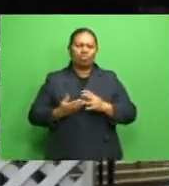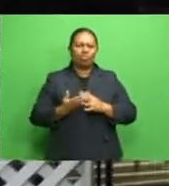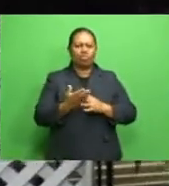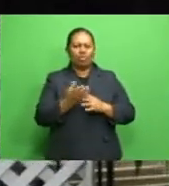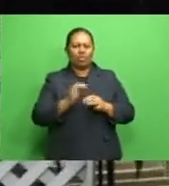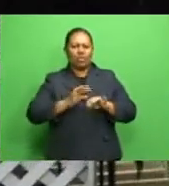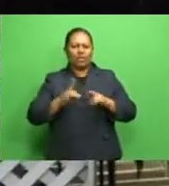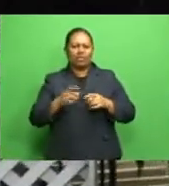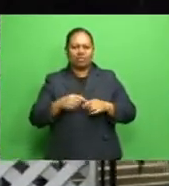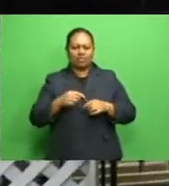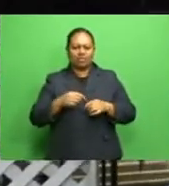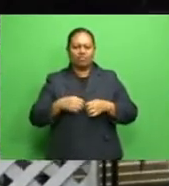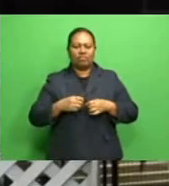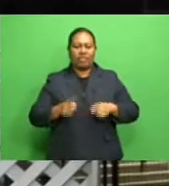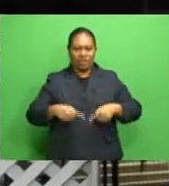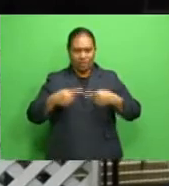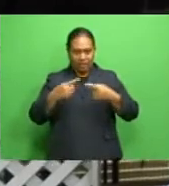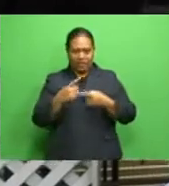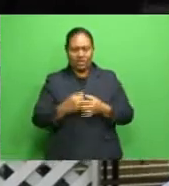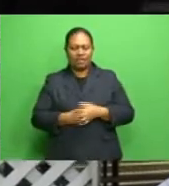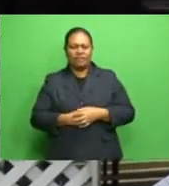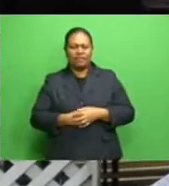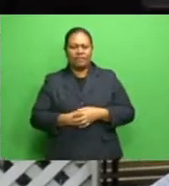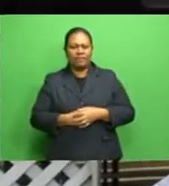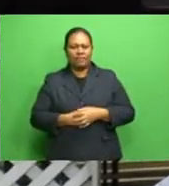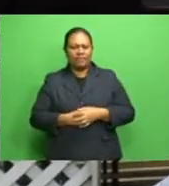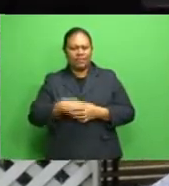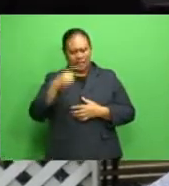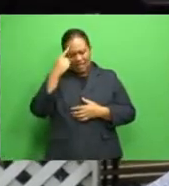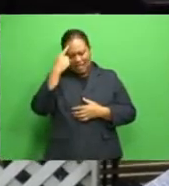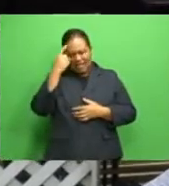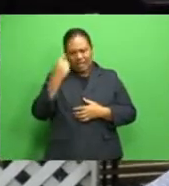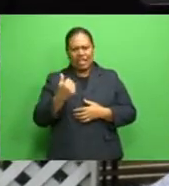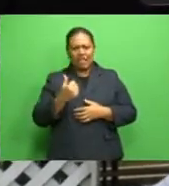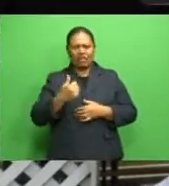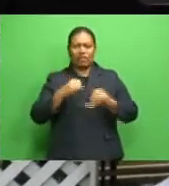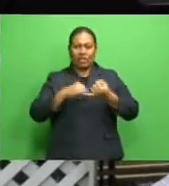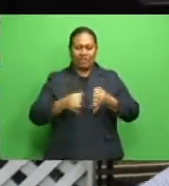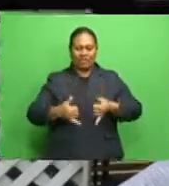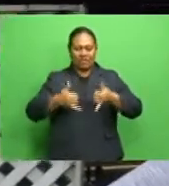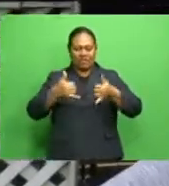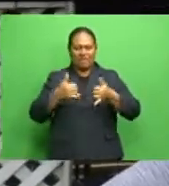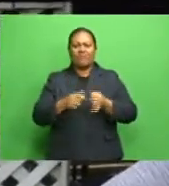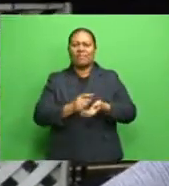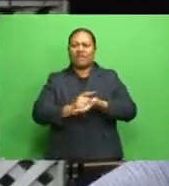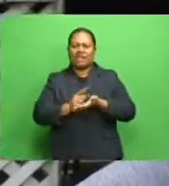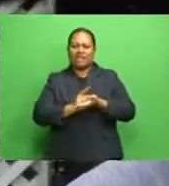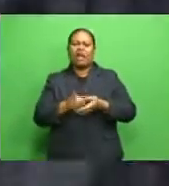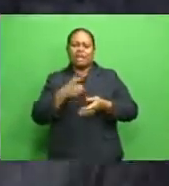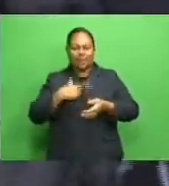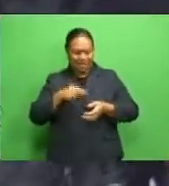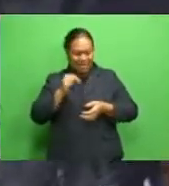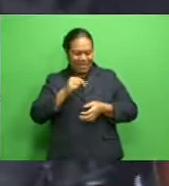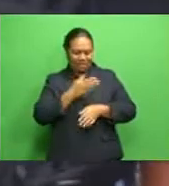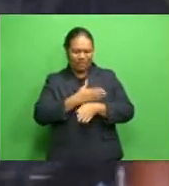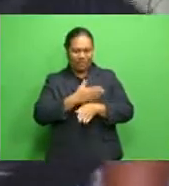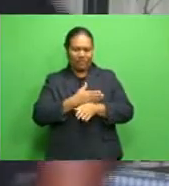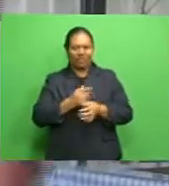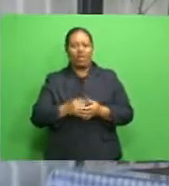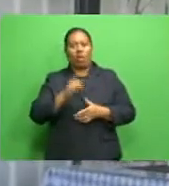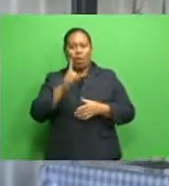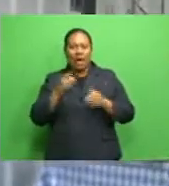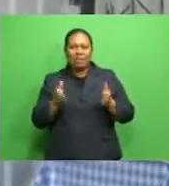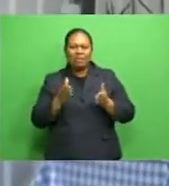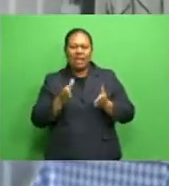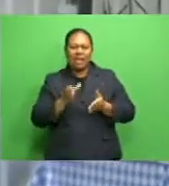the competition. So the idea is that they would possibly enter the Skipper Cup a couple of rounds late because they need to do this work. One of the players who is